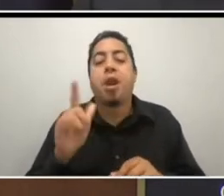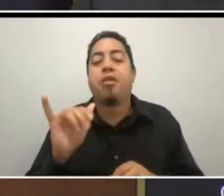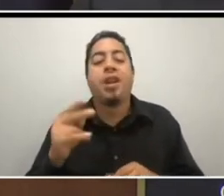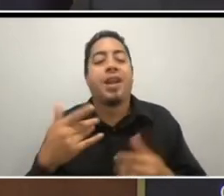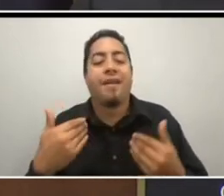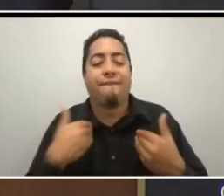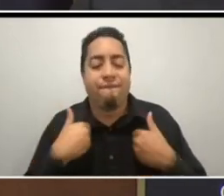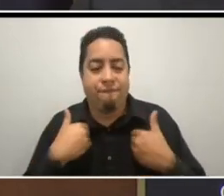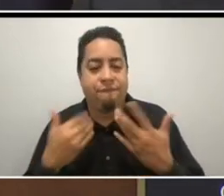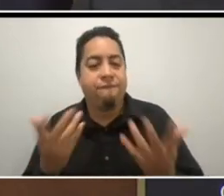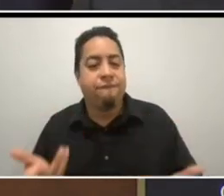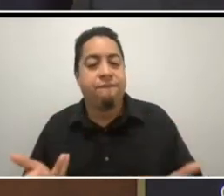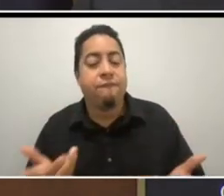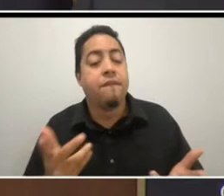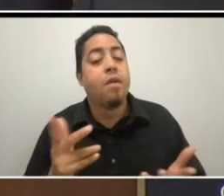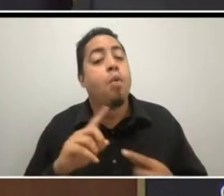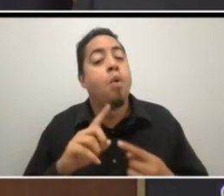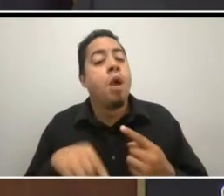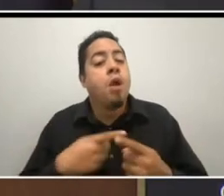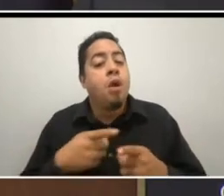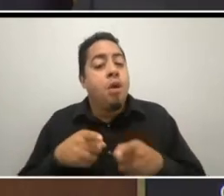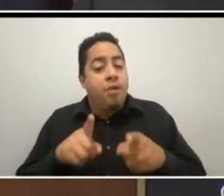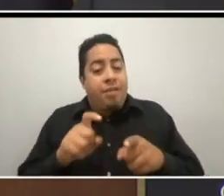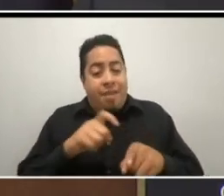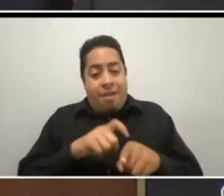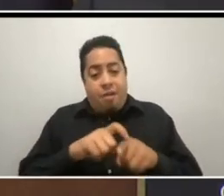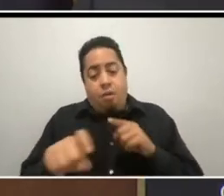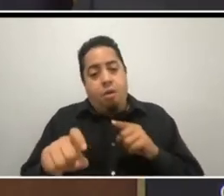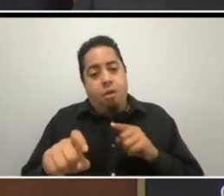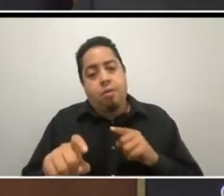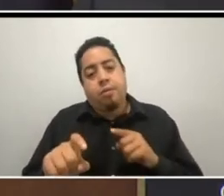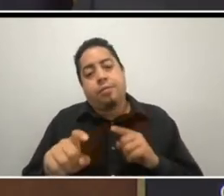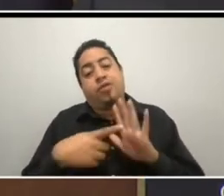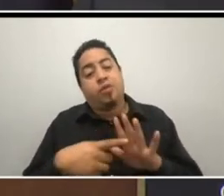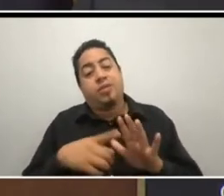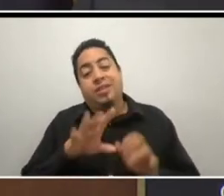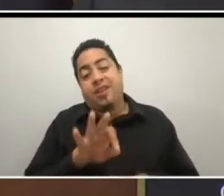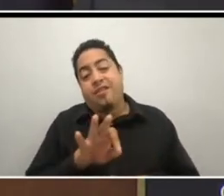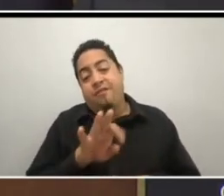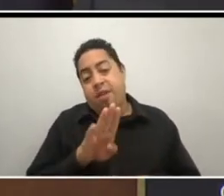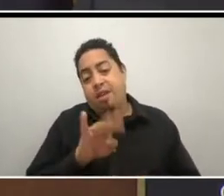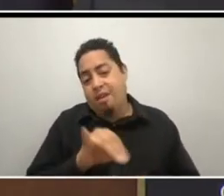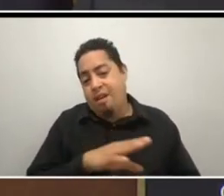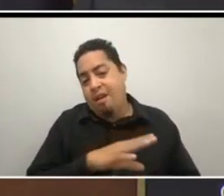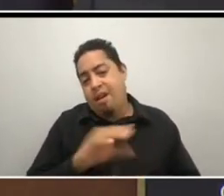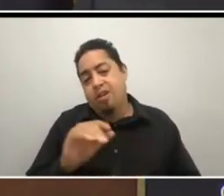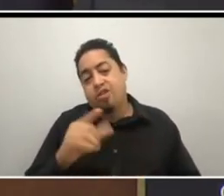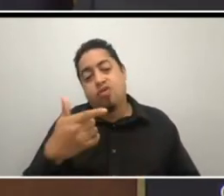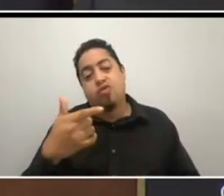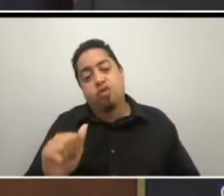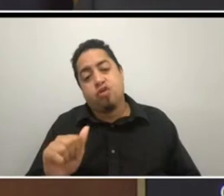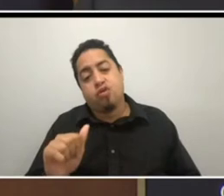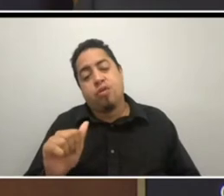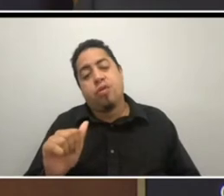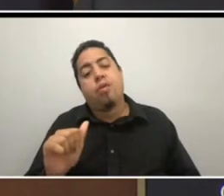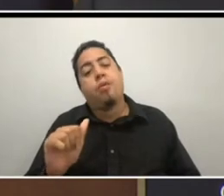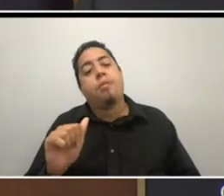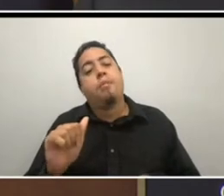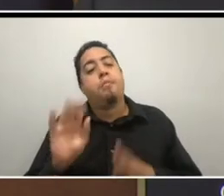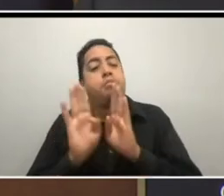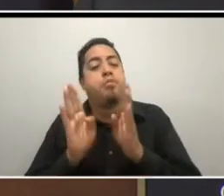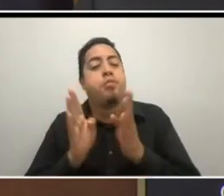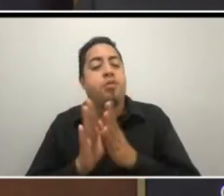time that you were on the call with the president, as we have shown, both the FBI and the Georgia Bureau of Investigation had proven these claims to be